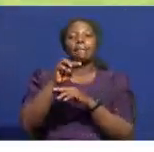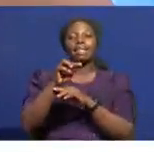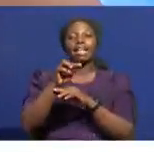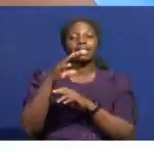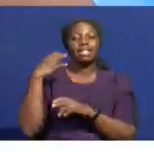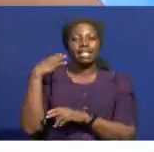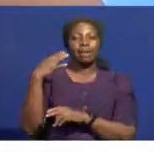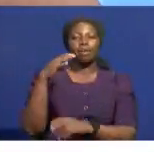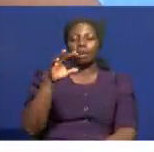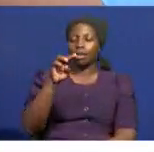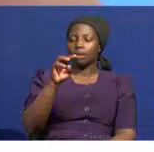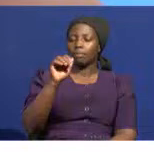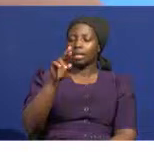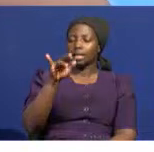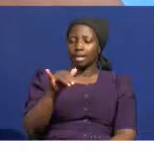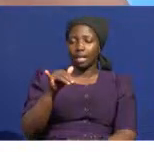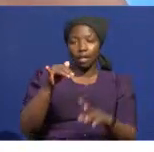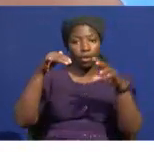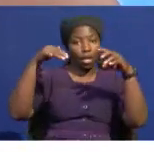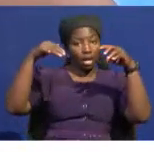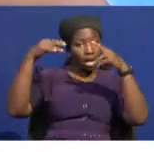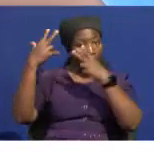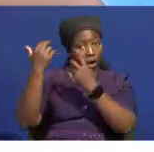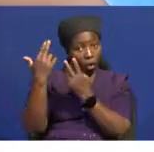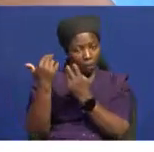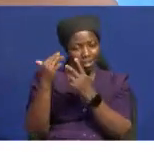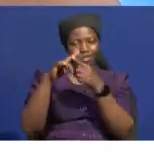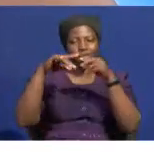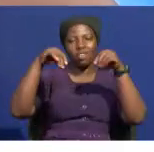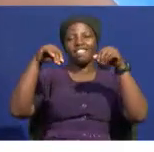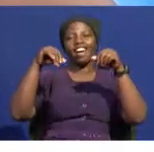Mora. We are hoping to qualify.